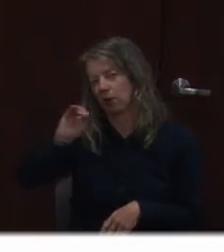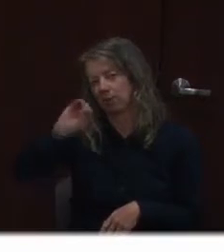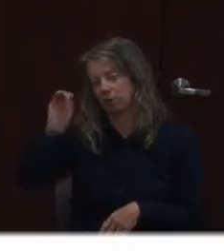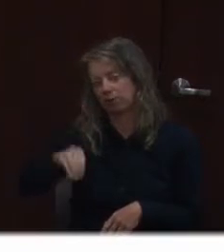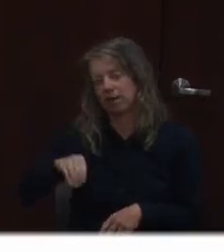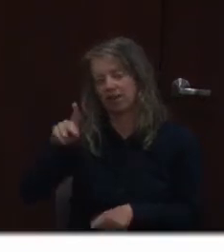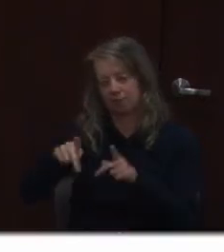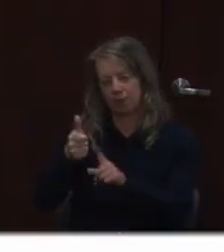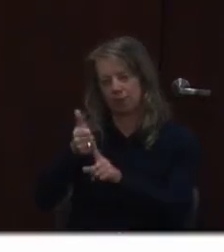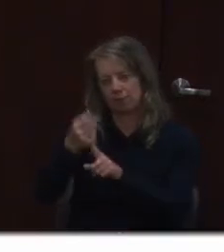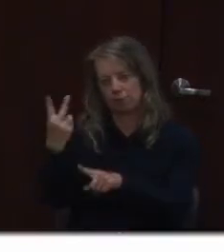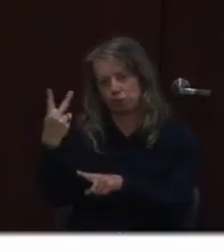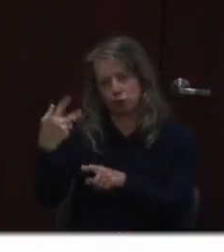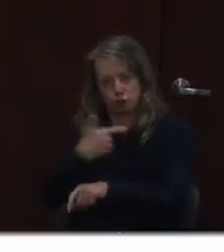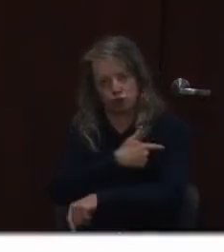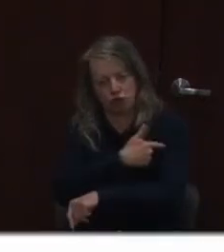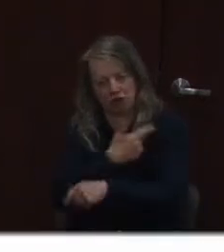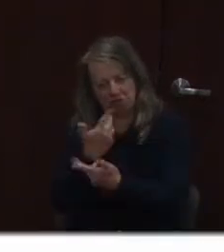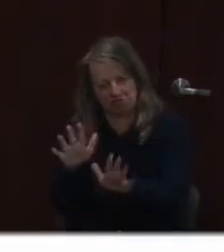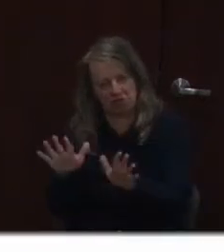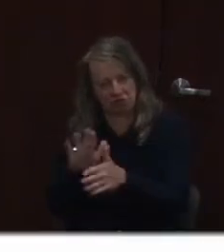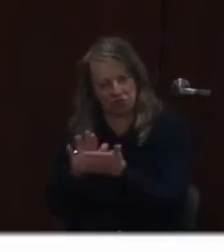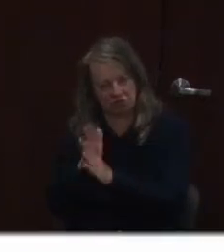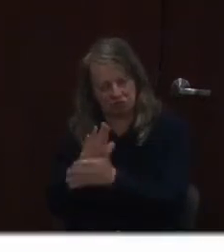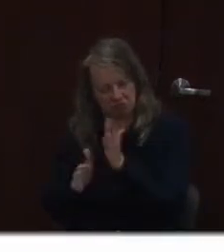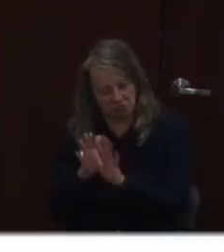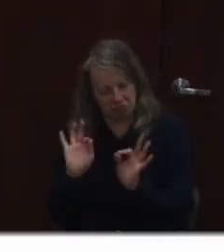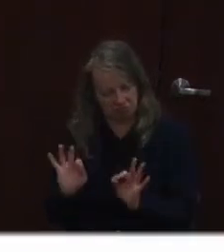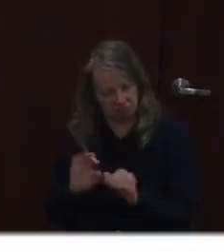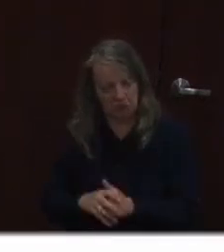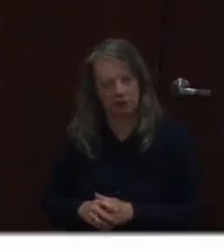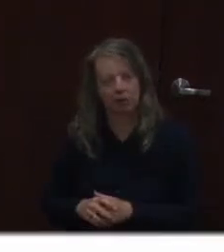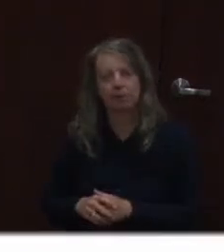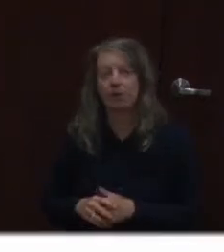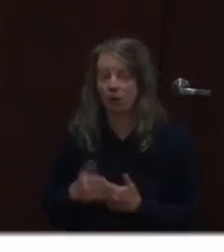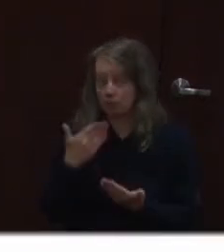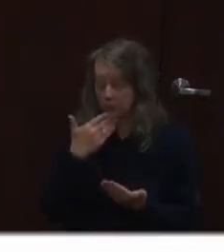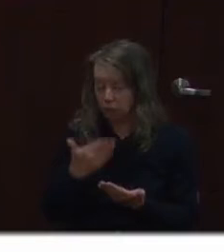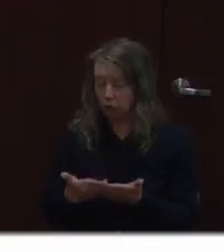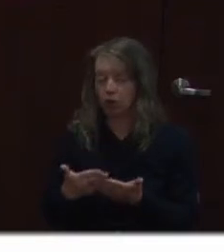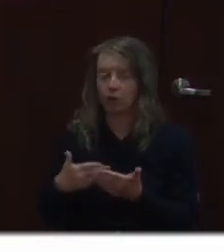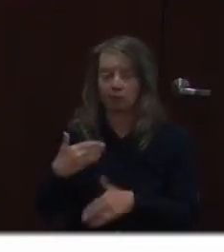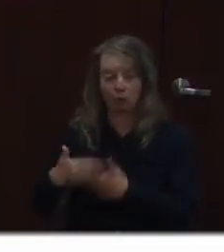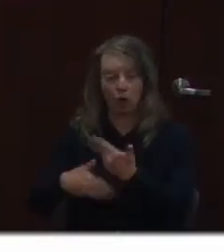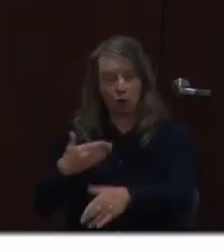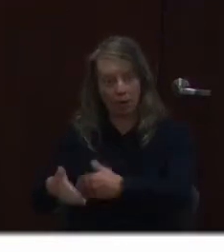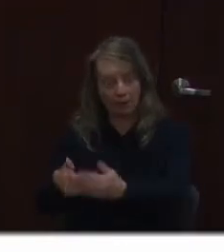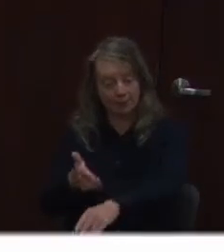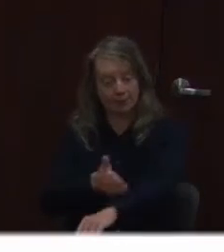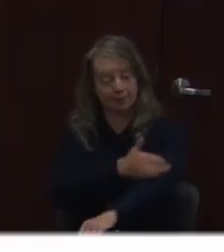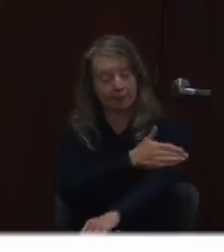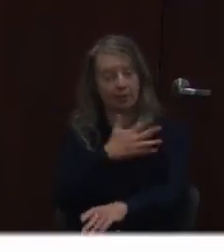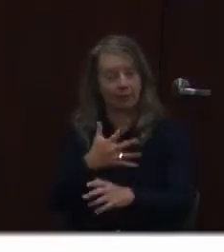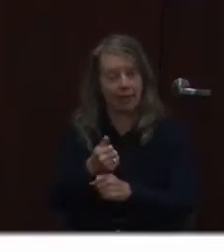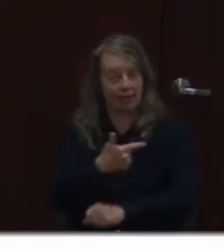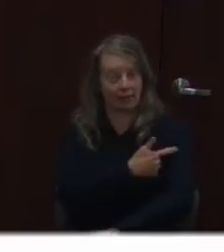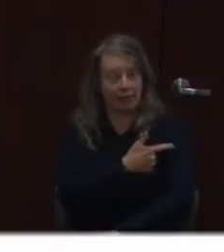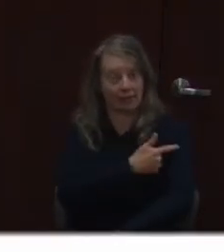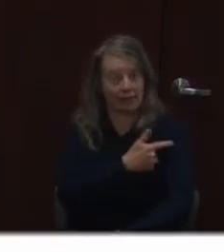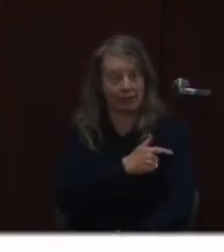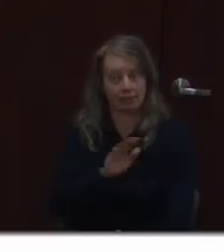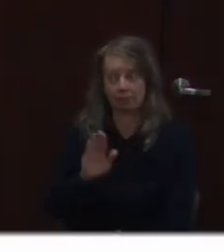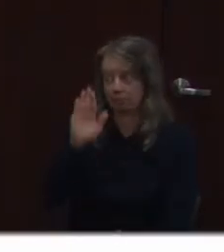people fully vaccinated with their complete series. So we're making very good progress. For our. Hey, Stacy,